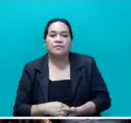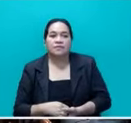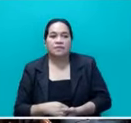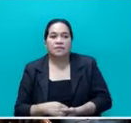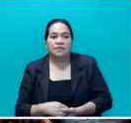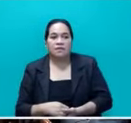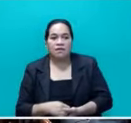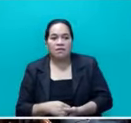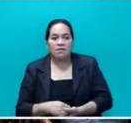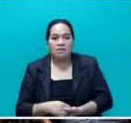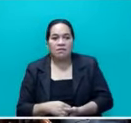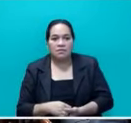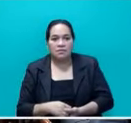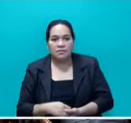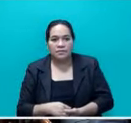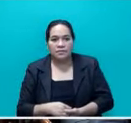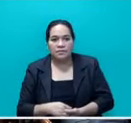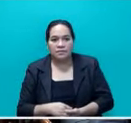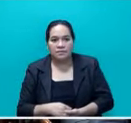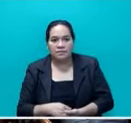Thank you.